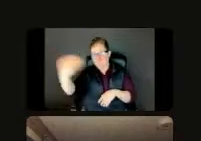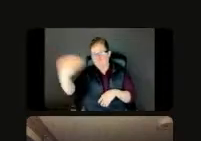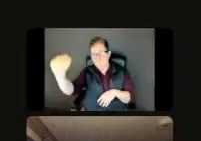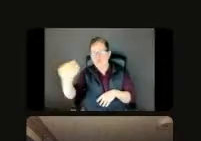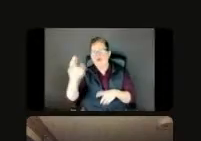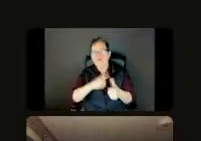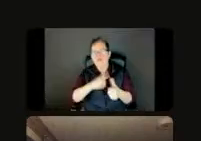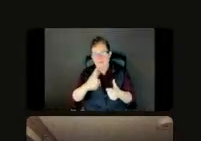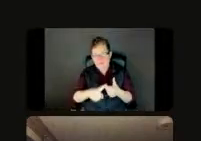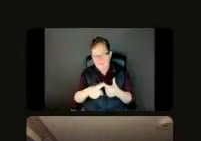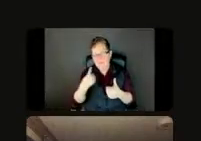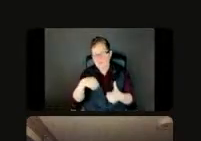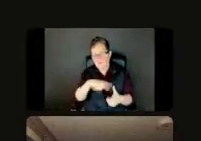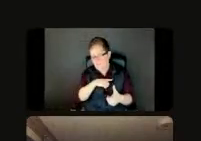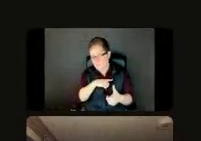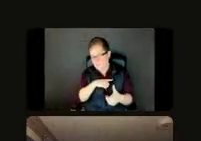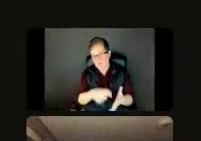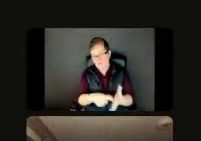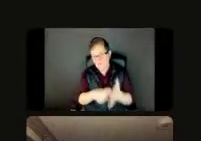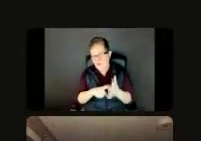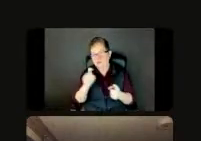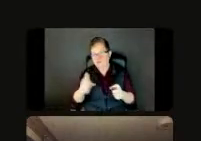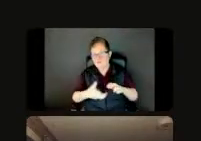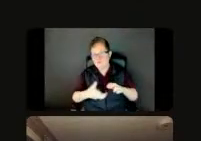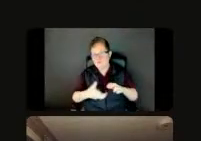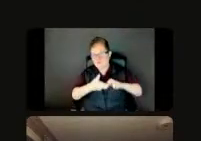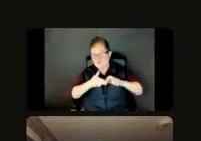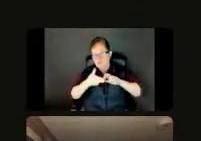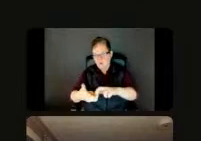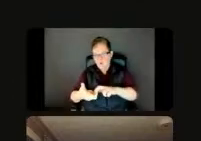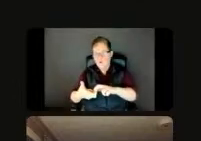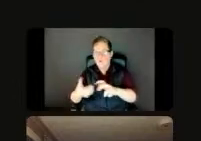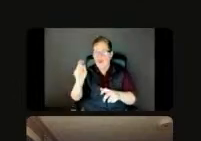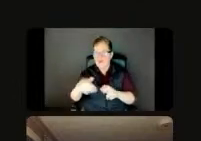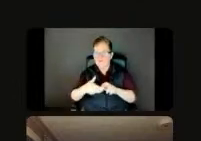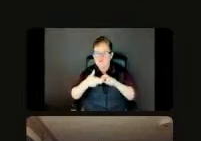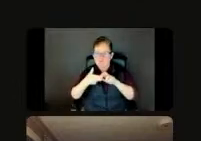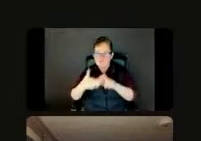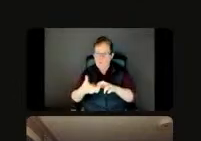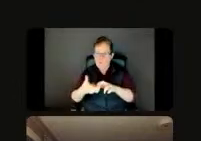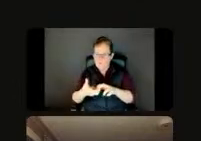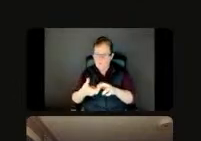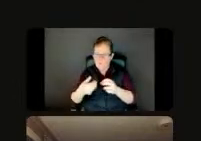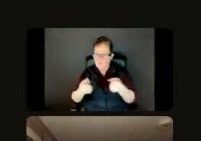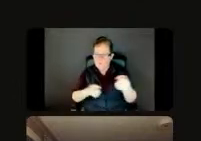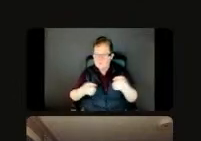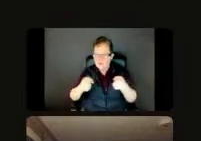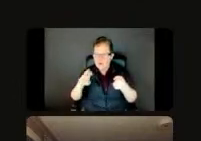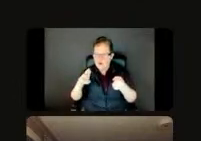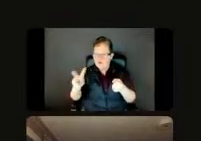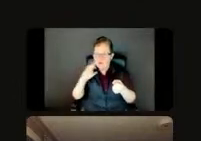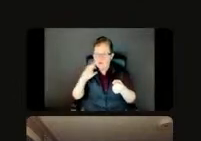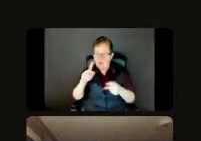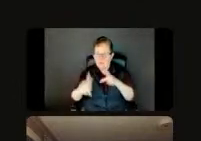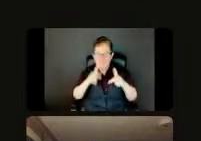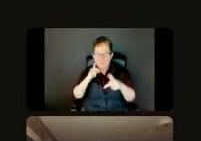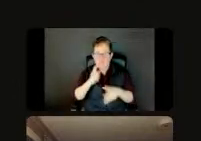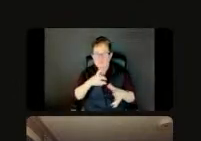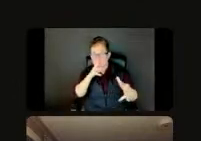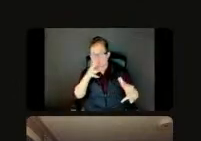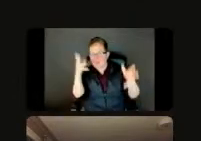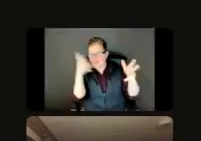we go to the towing, and we have to tow the vehicle. Quite often the people will abandon it at that point, knowing